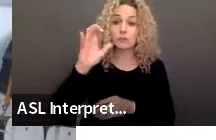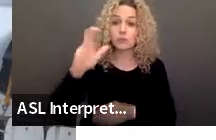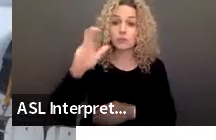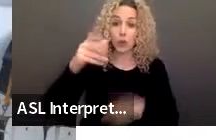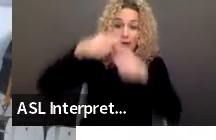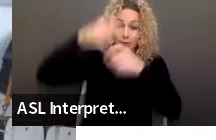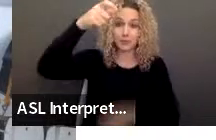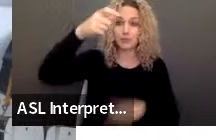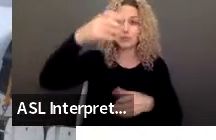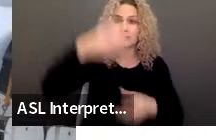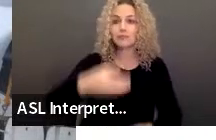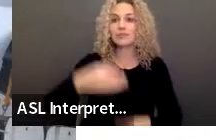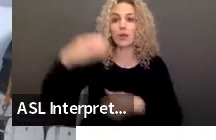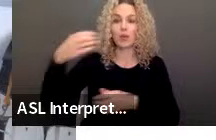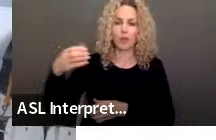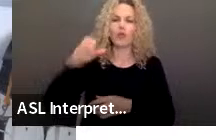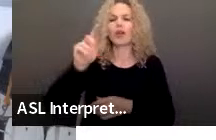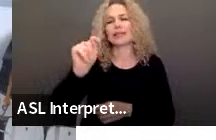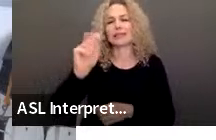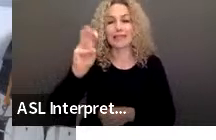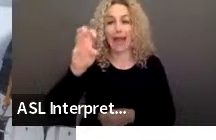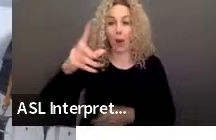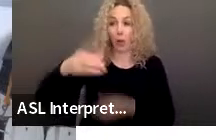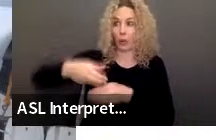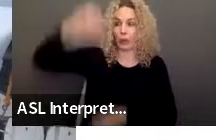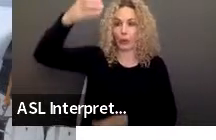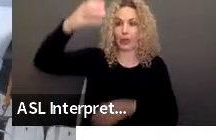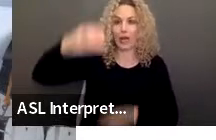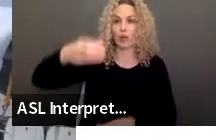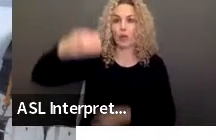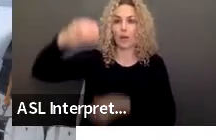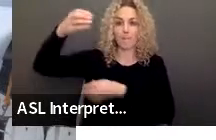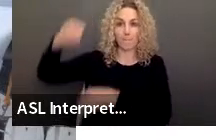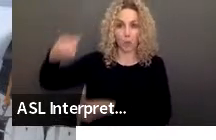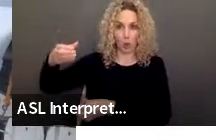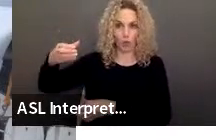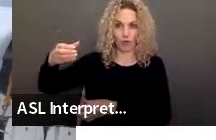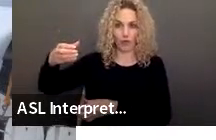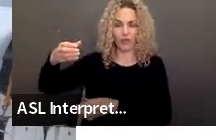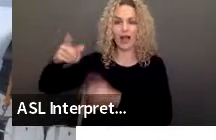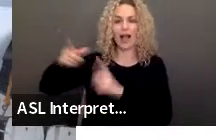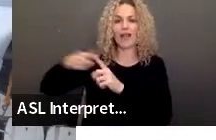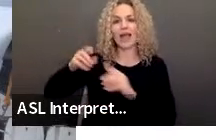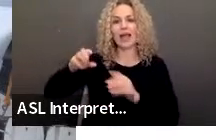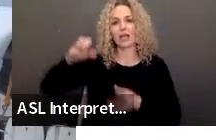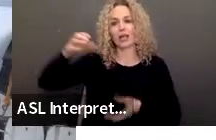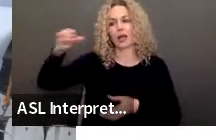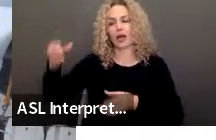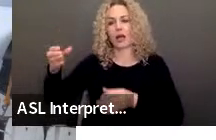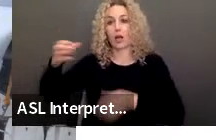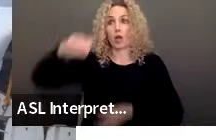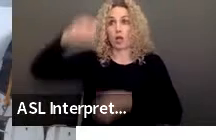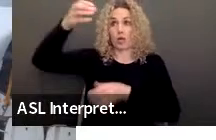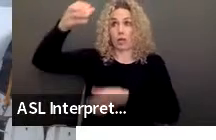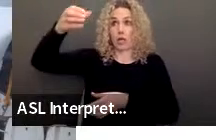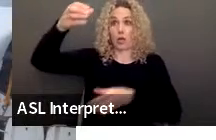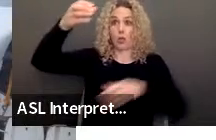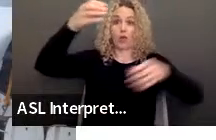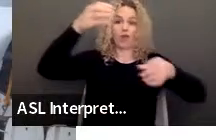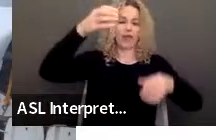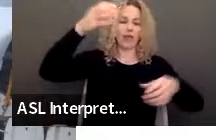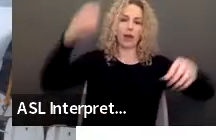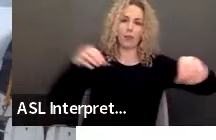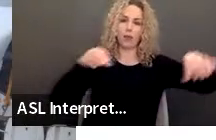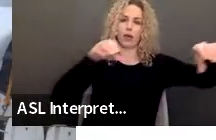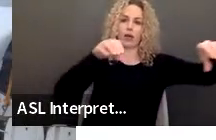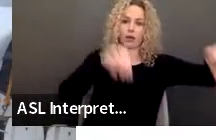removed. The tower can be removed from the rack and put on a table, and anyone who